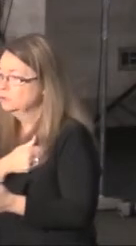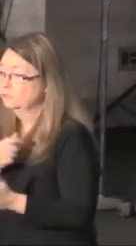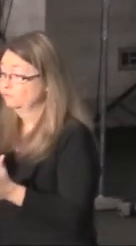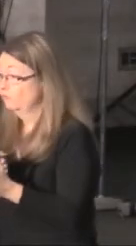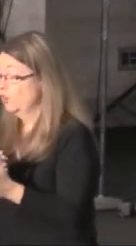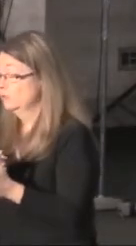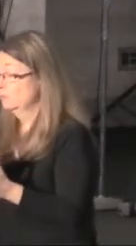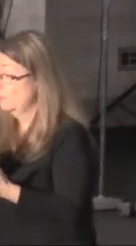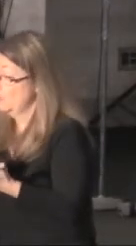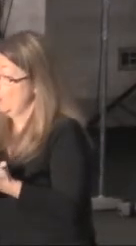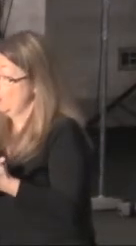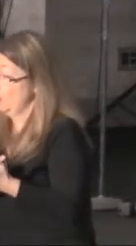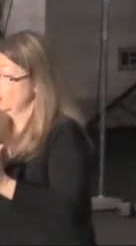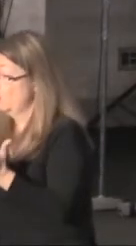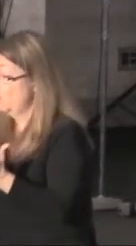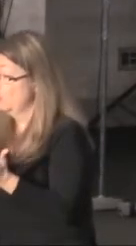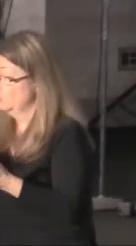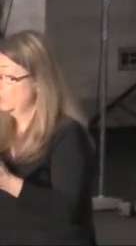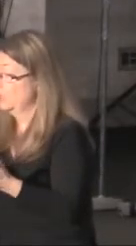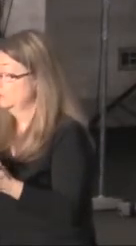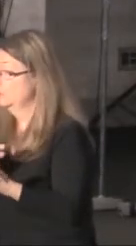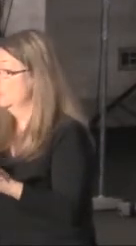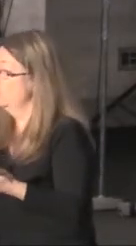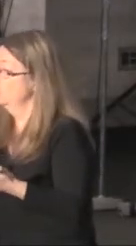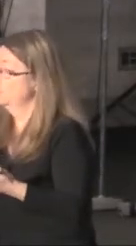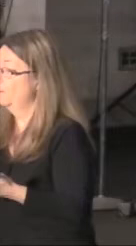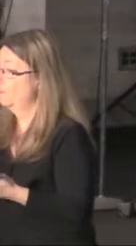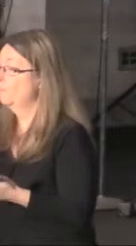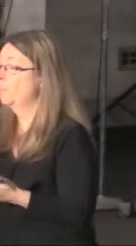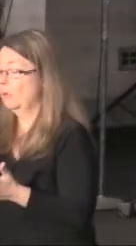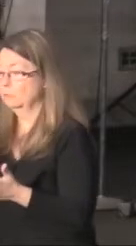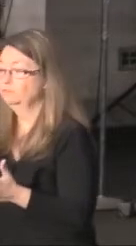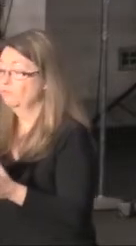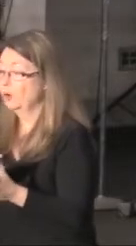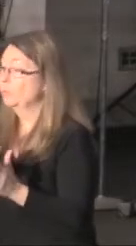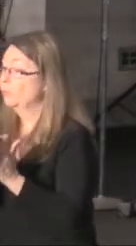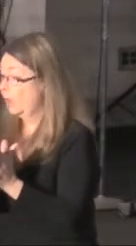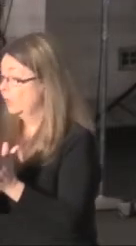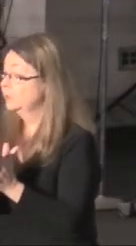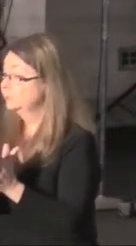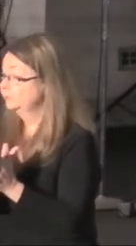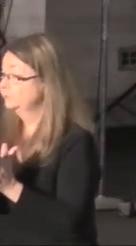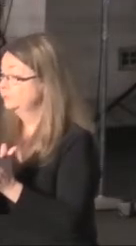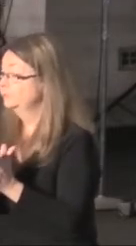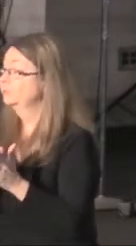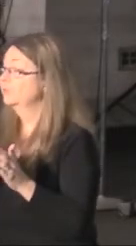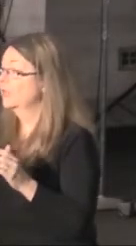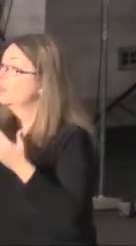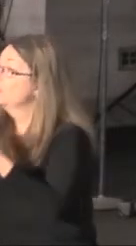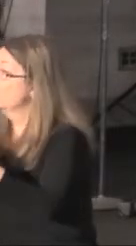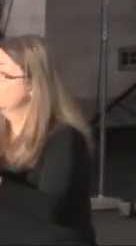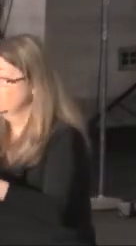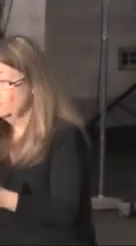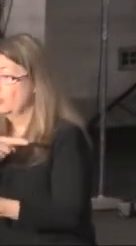first part of the book that we read last week, we saw that Paul was able to pray for the church at Philippi, and he was able to give thanks